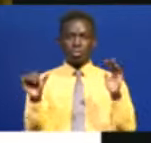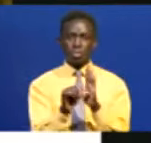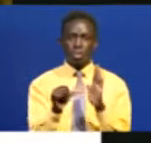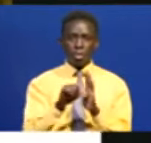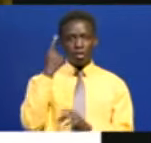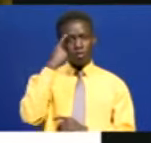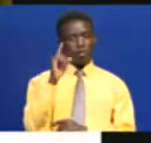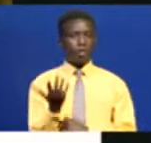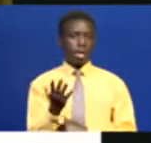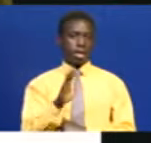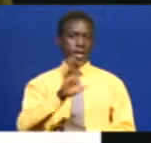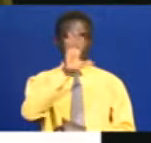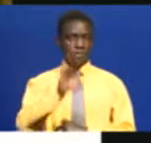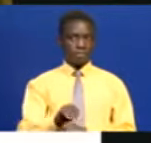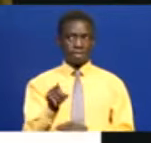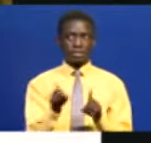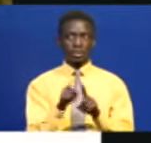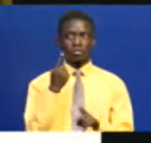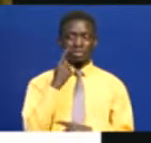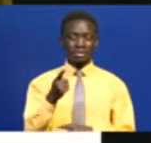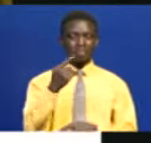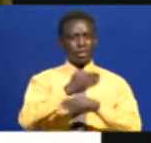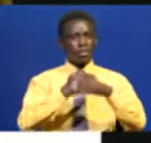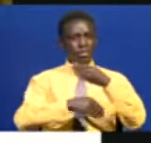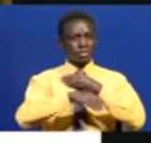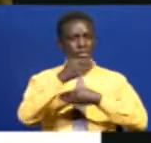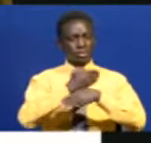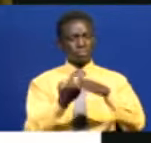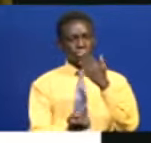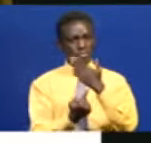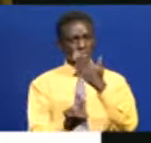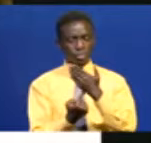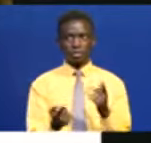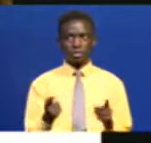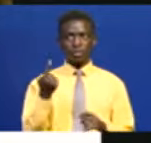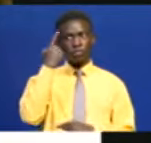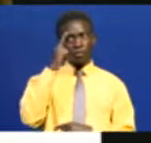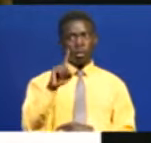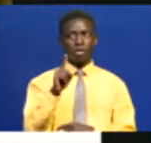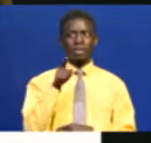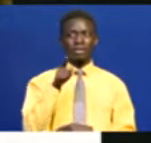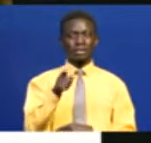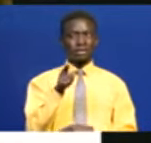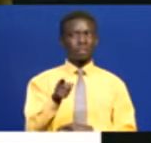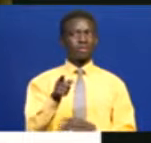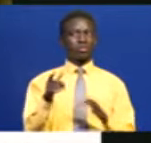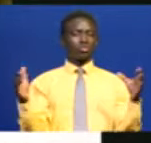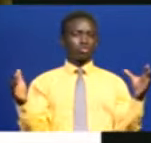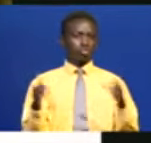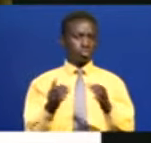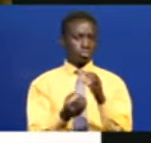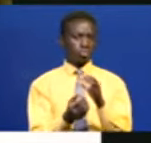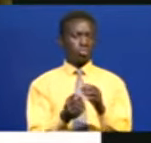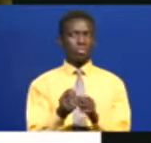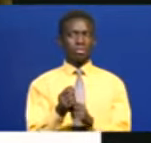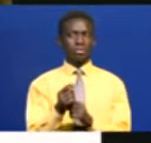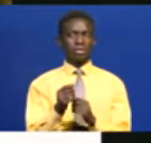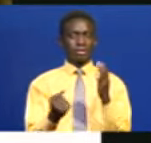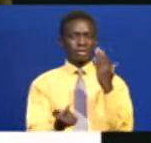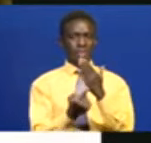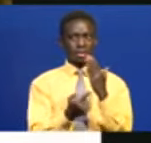Africa, and new construction technologies and for the prefabricated wood technologies and